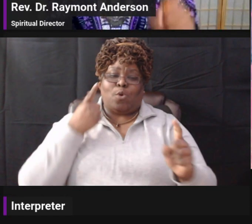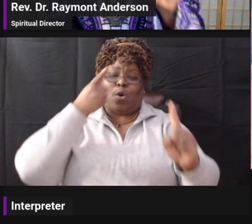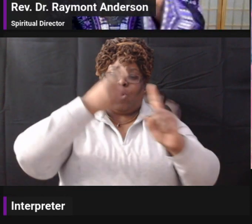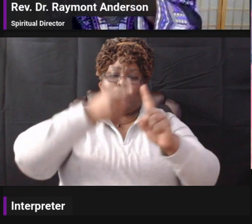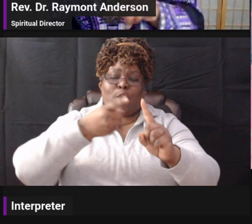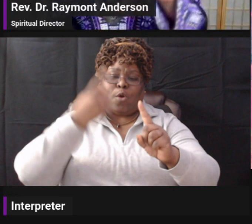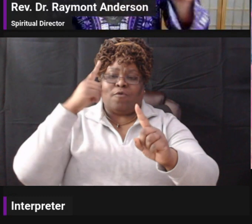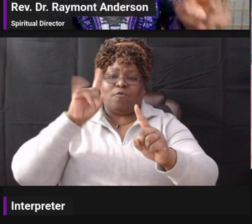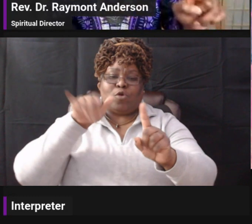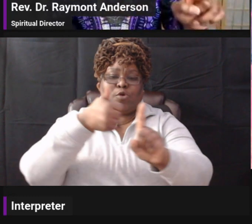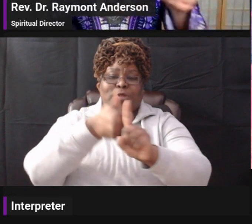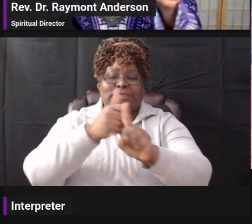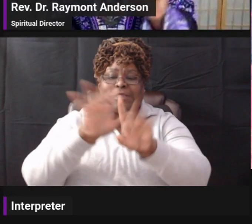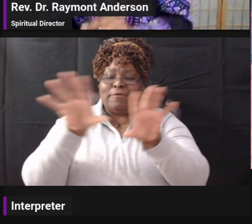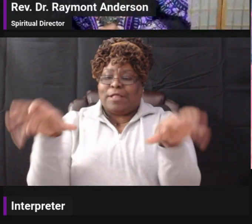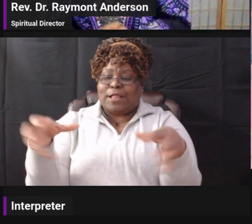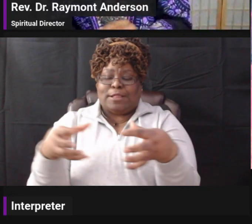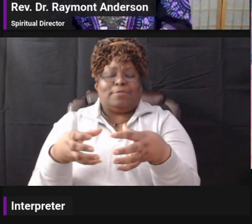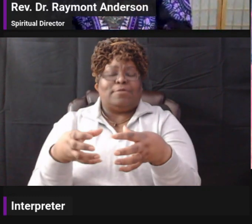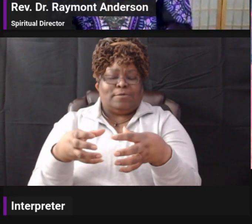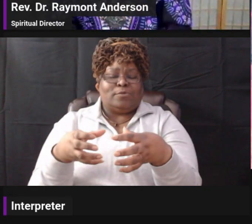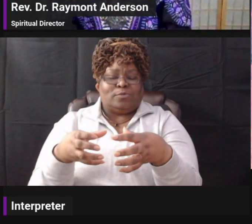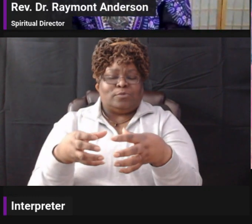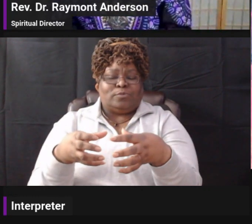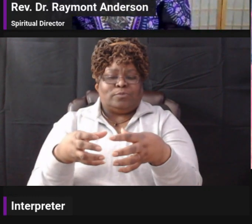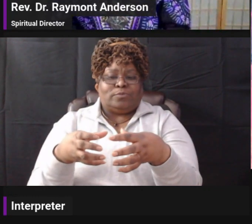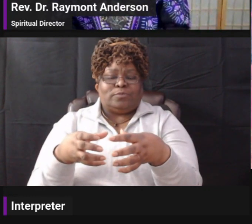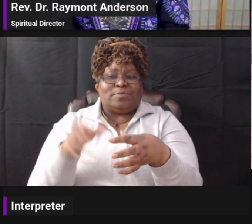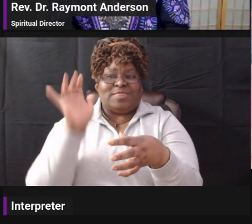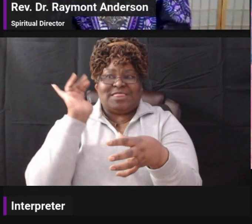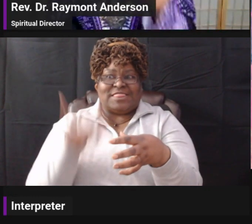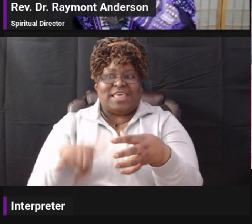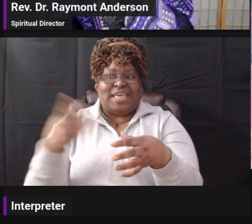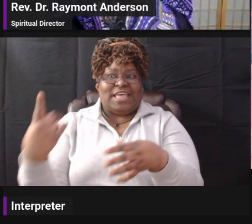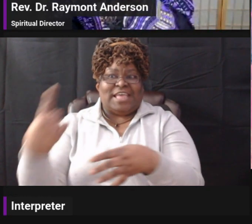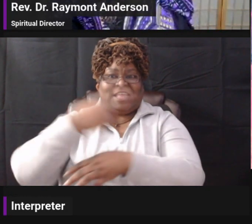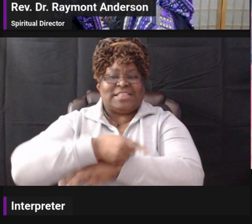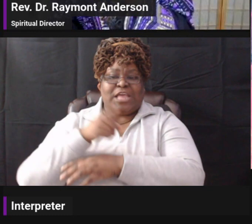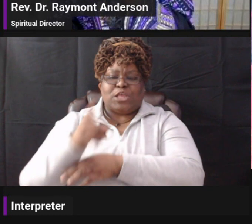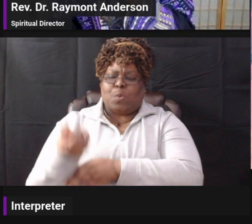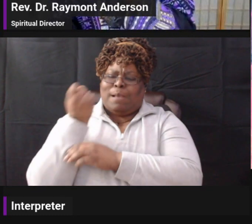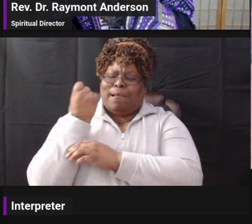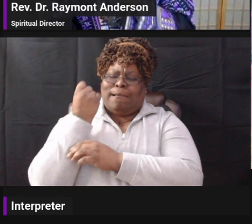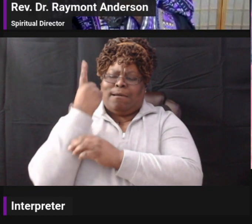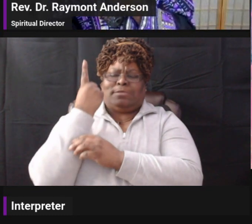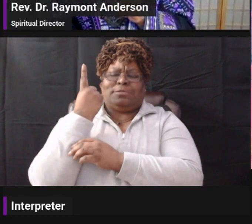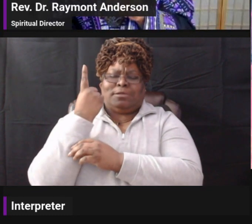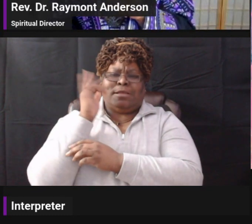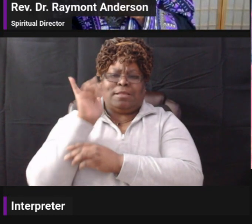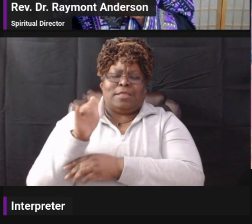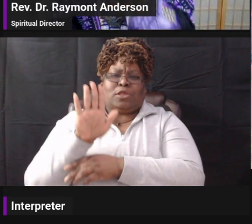priority for yourself and for the collective, that day you